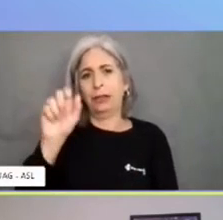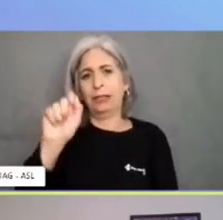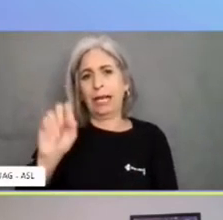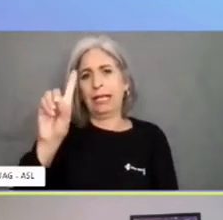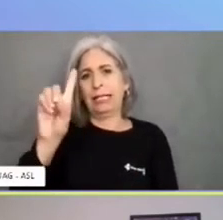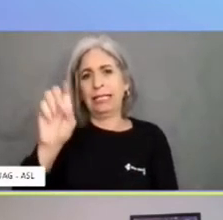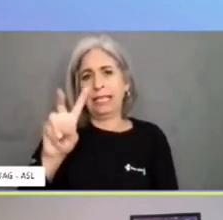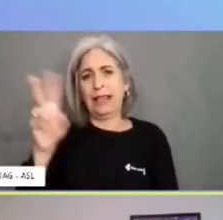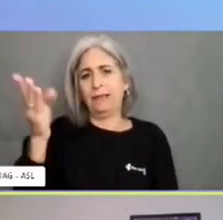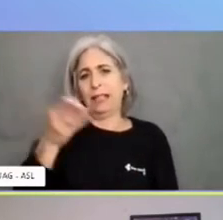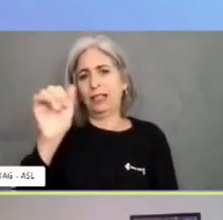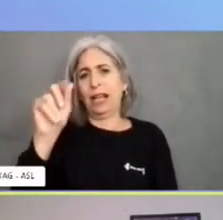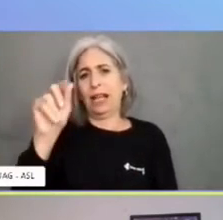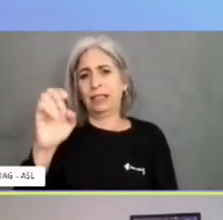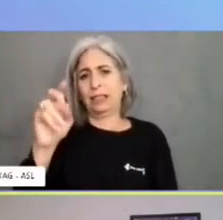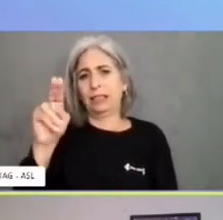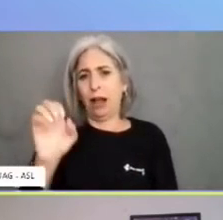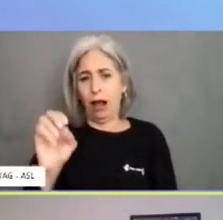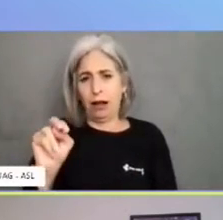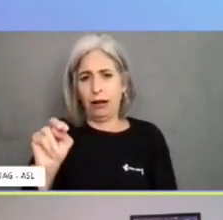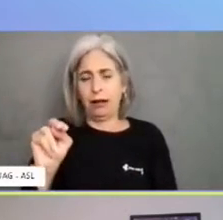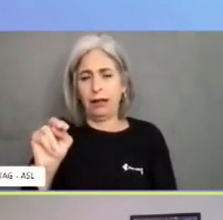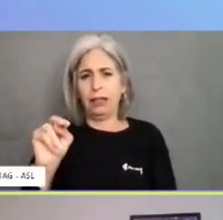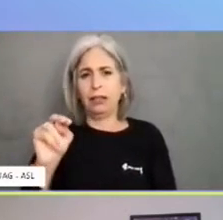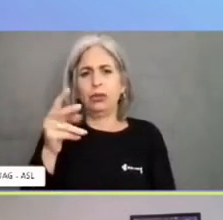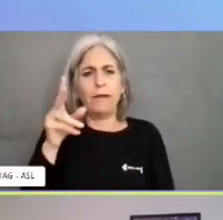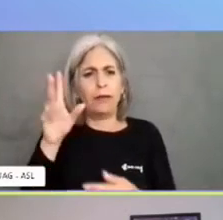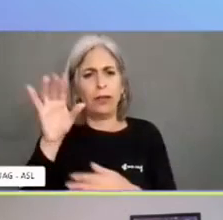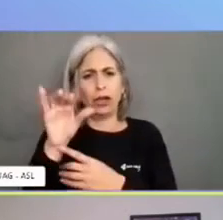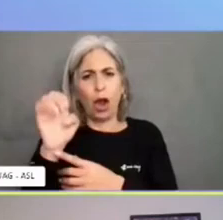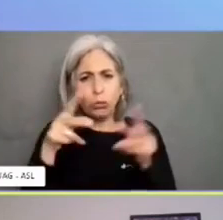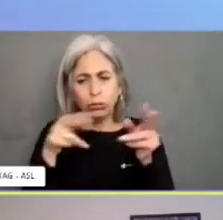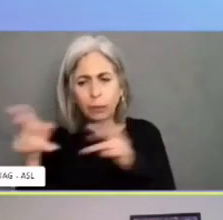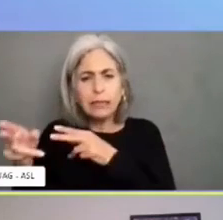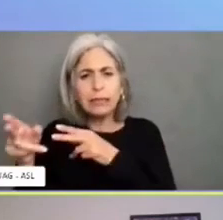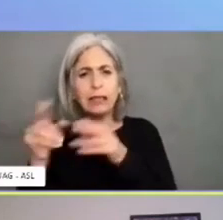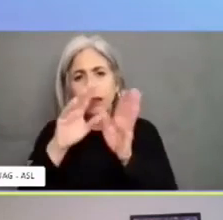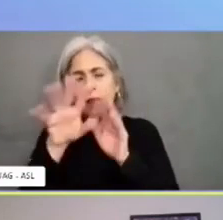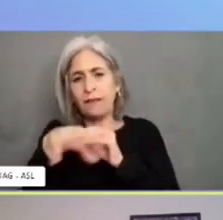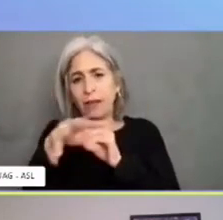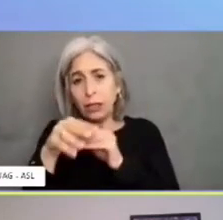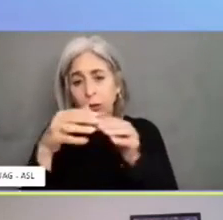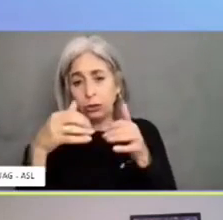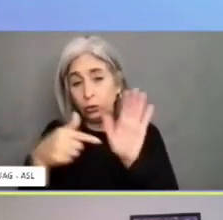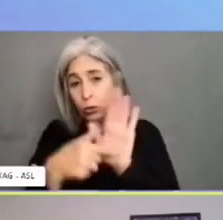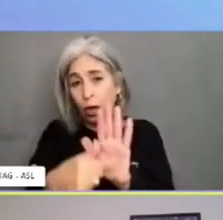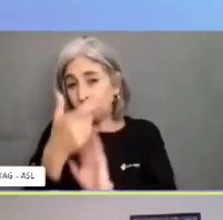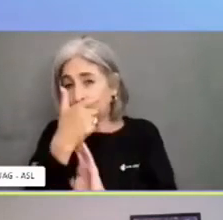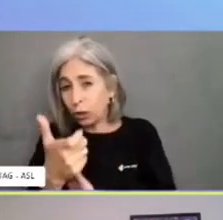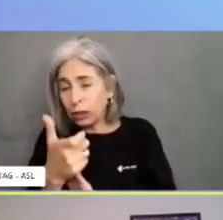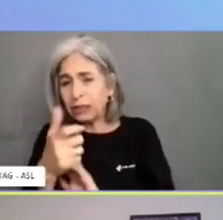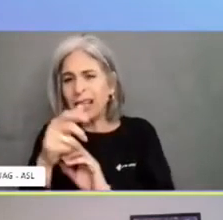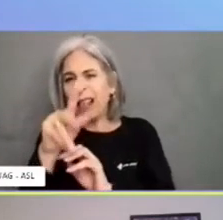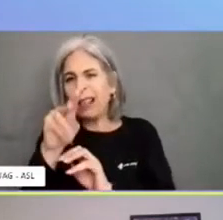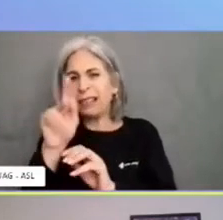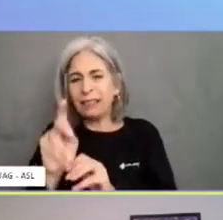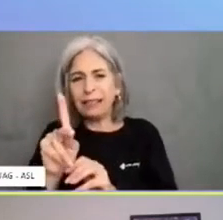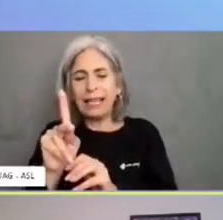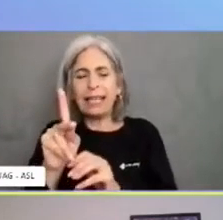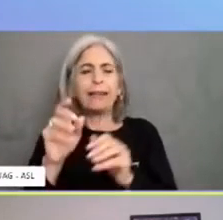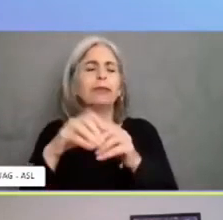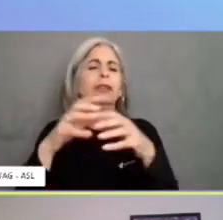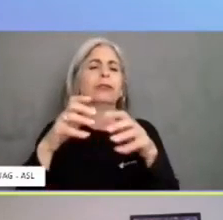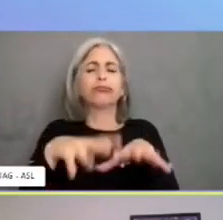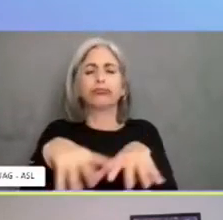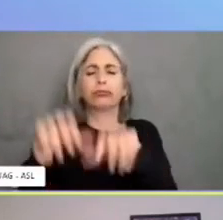benmyers.dev/AxeCon. If you go there, you'll find the code snippets, you'll find the videos that I'm going to play, and you'll find links to hosted web pages that show each of